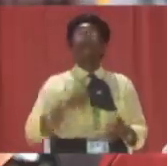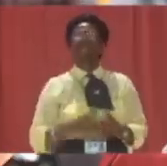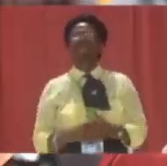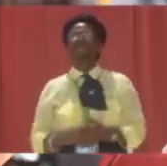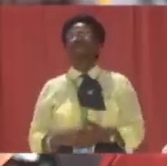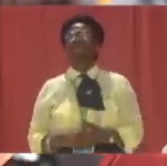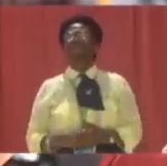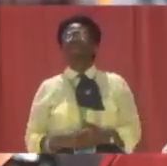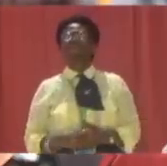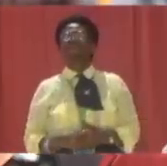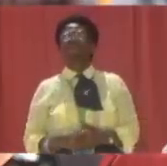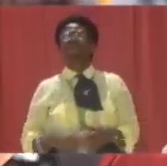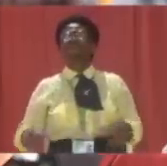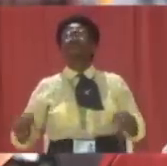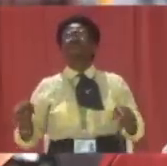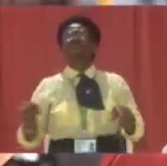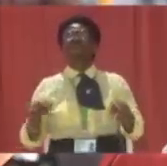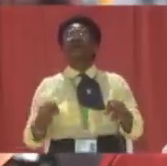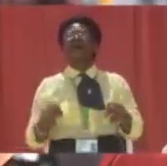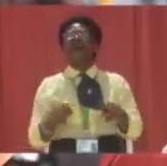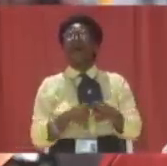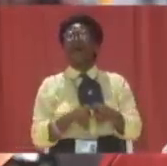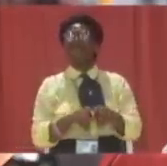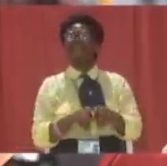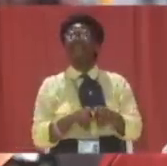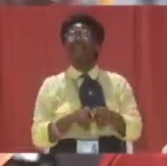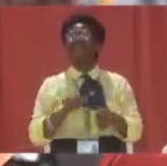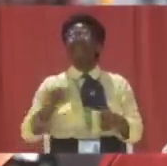As a sign to the world